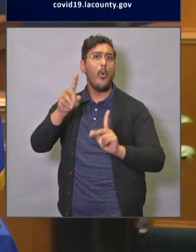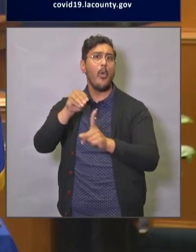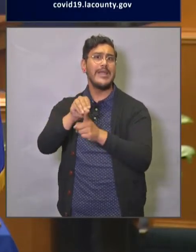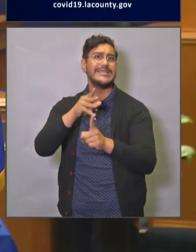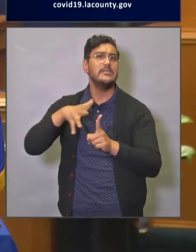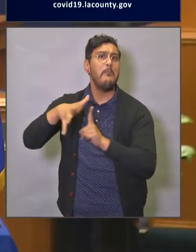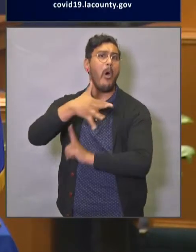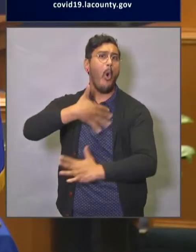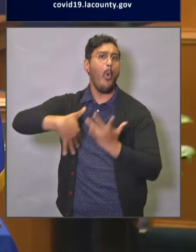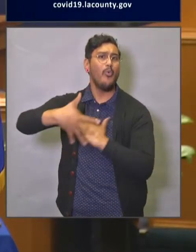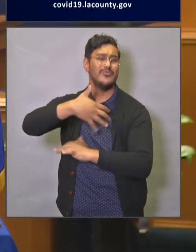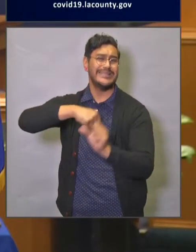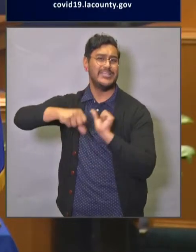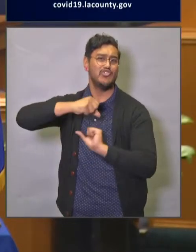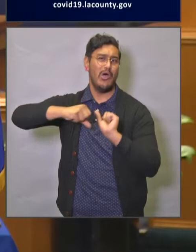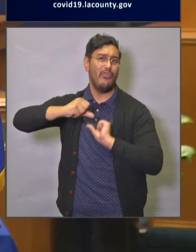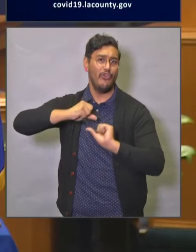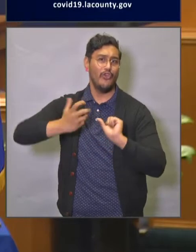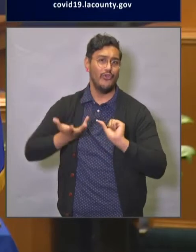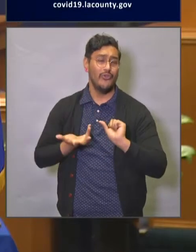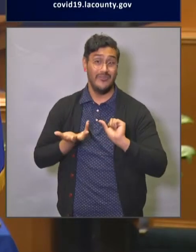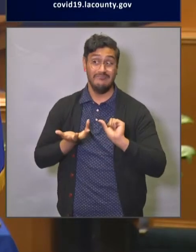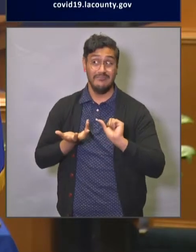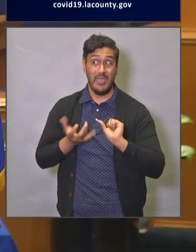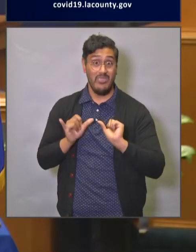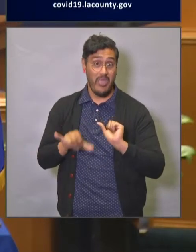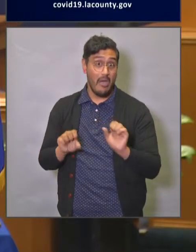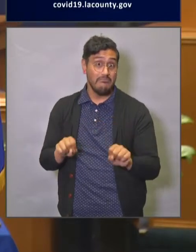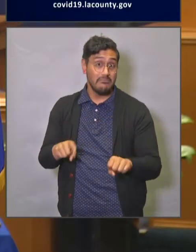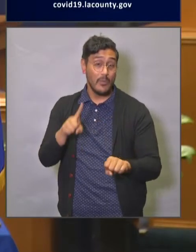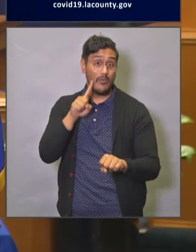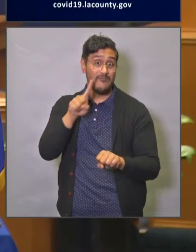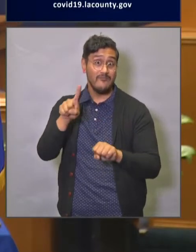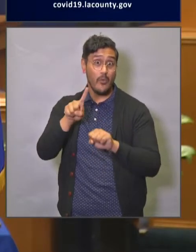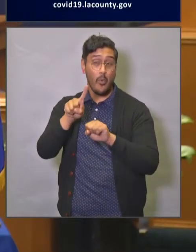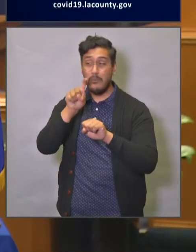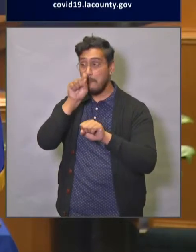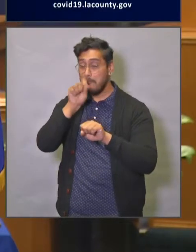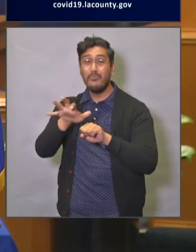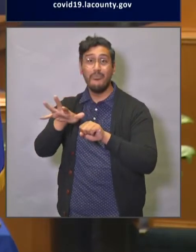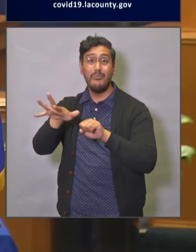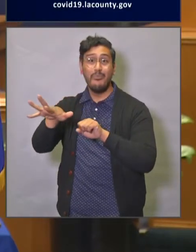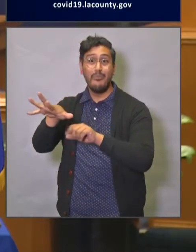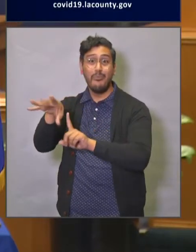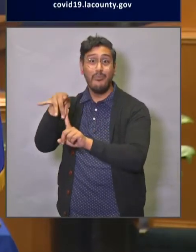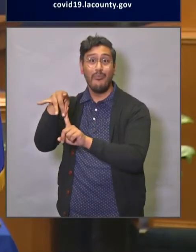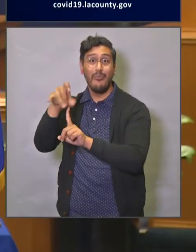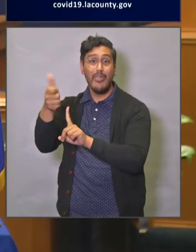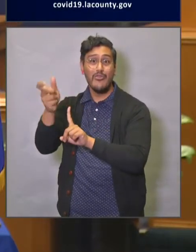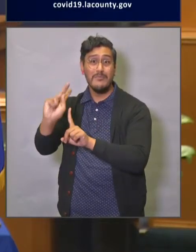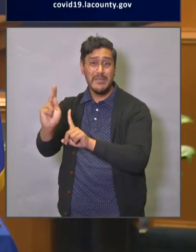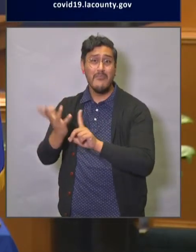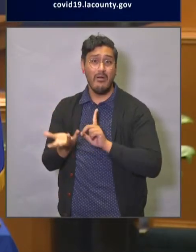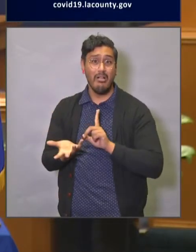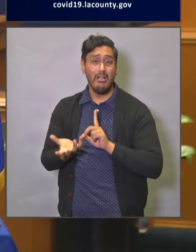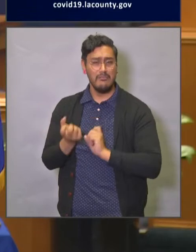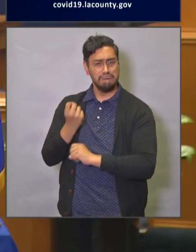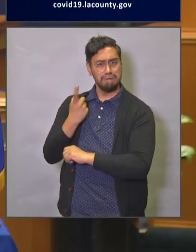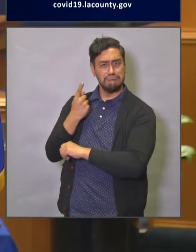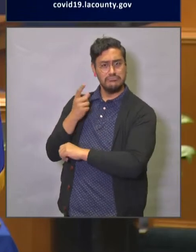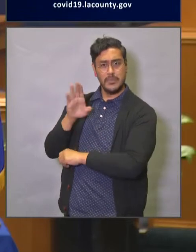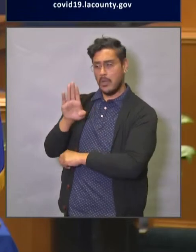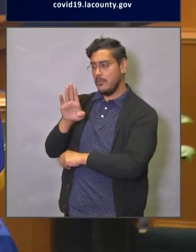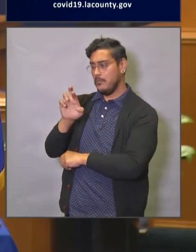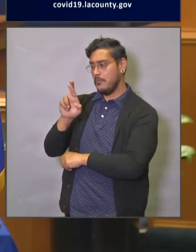other and potentially transmitting the virus. We understand that breweries who are